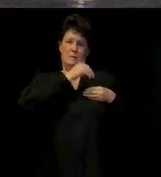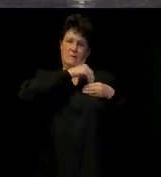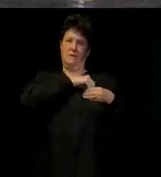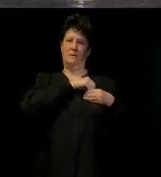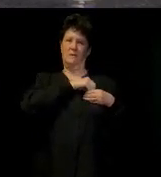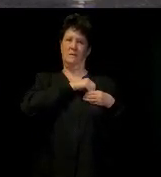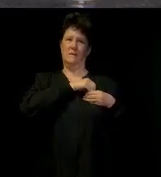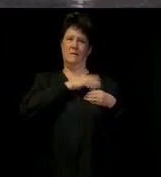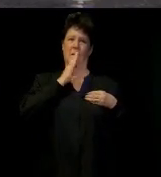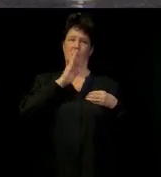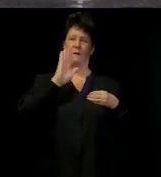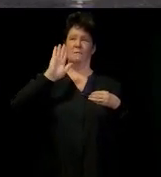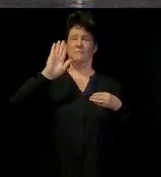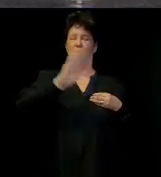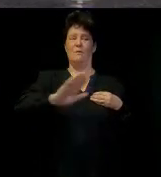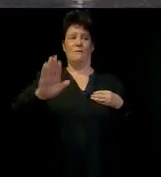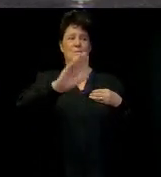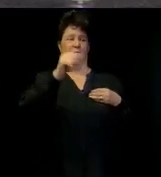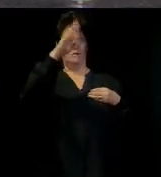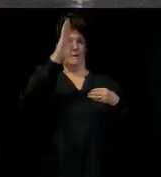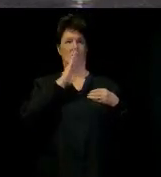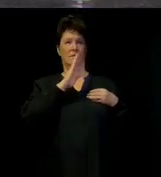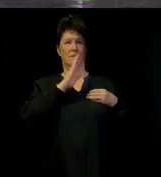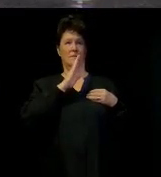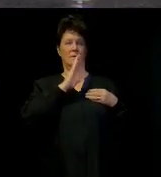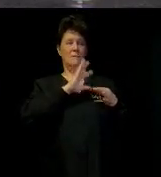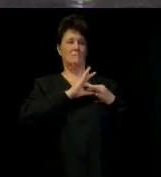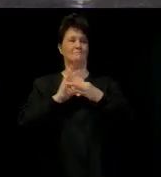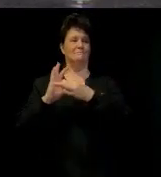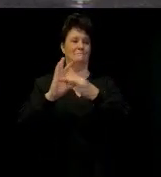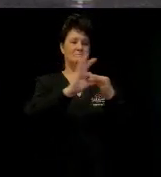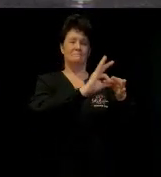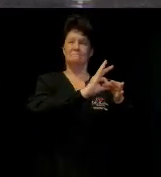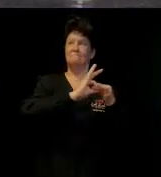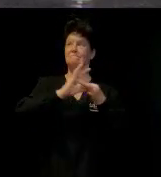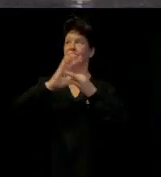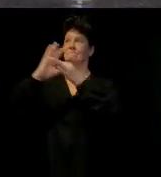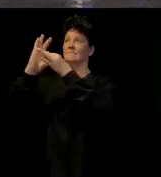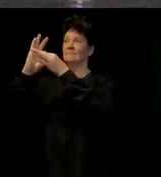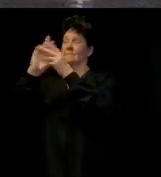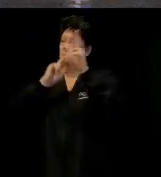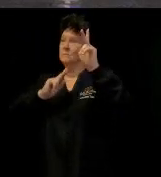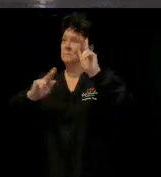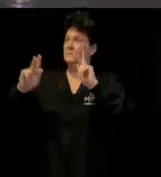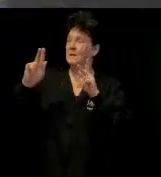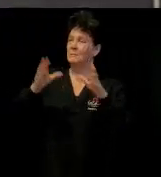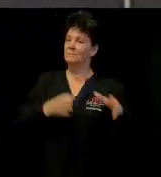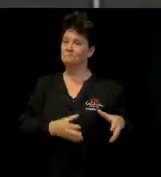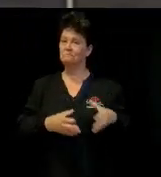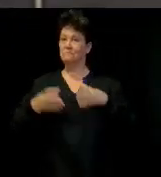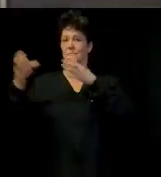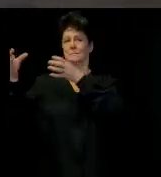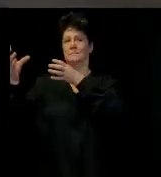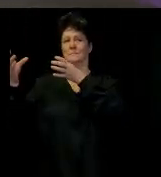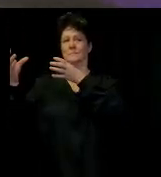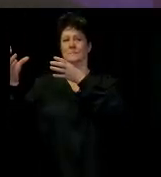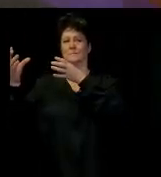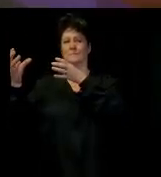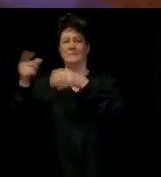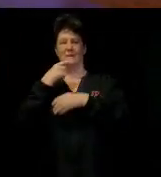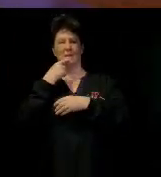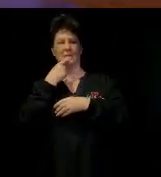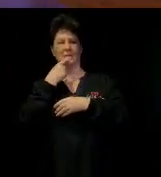will be their God, and they shall be my people. Amen. So let's just hold up right there while we're reading this. He